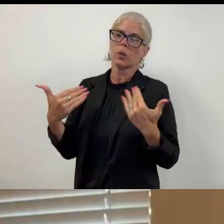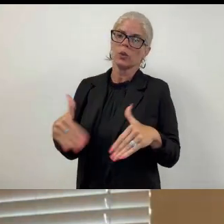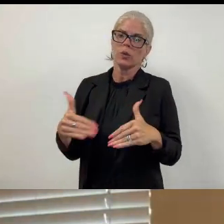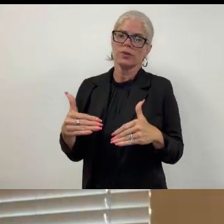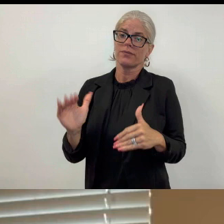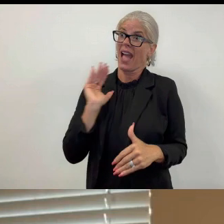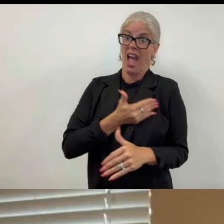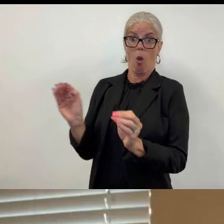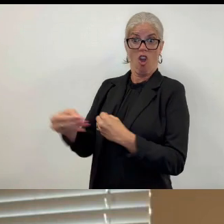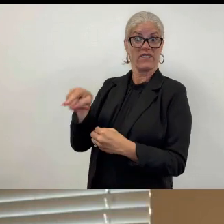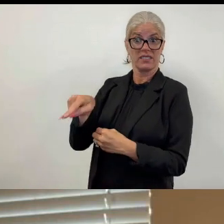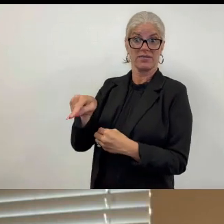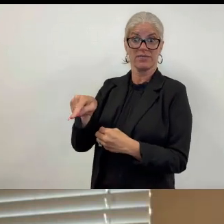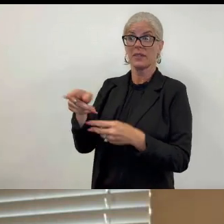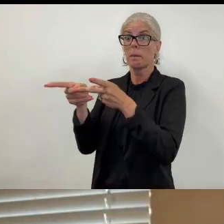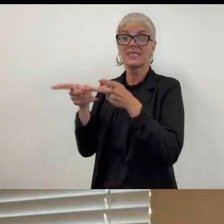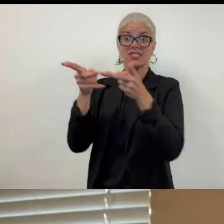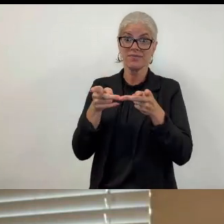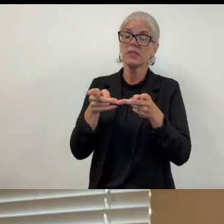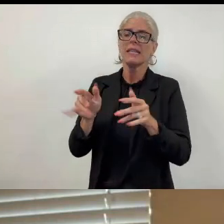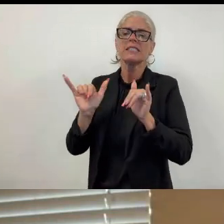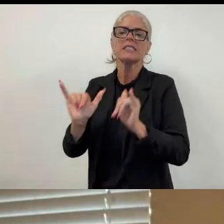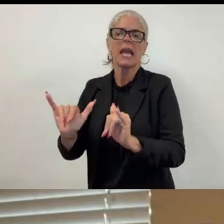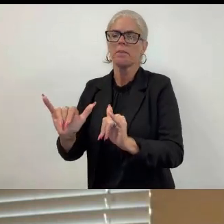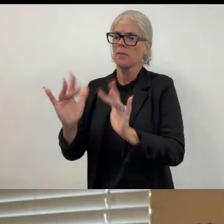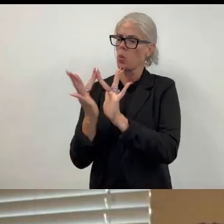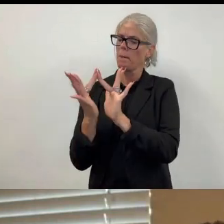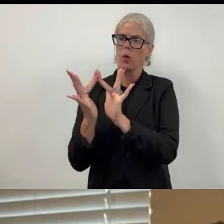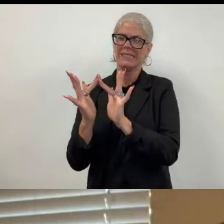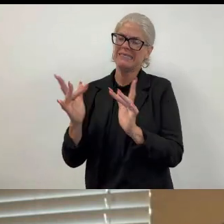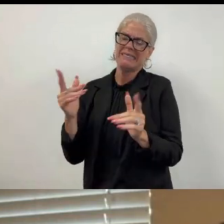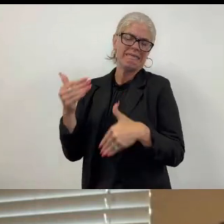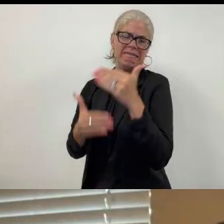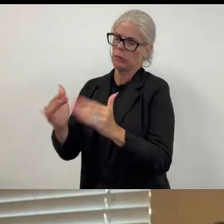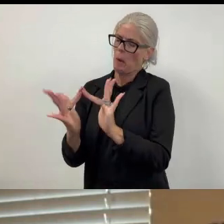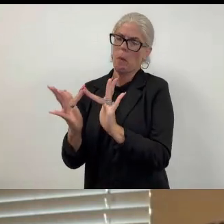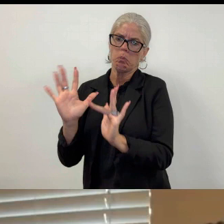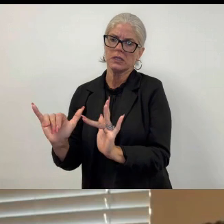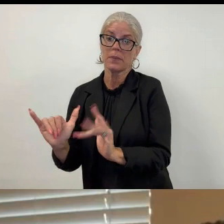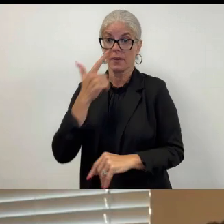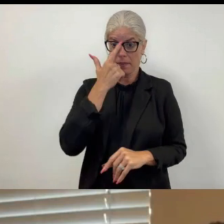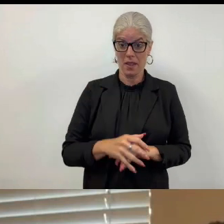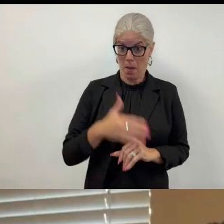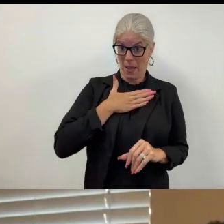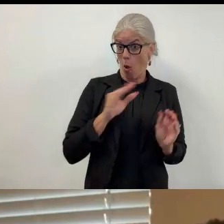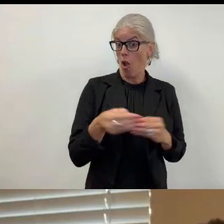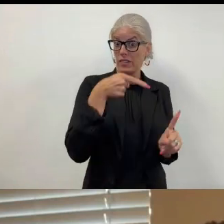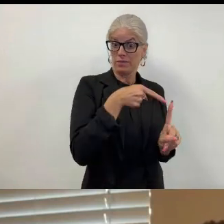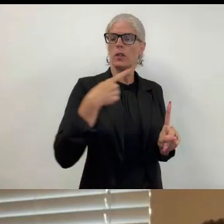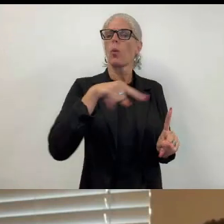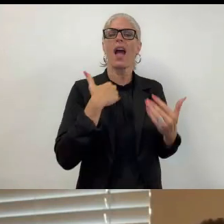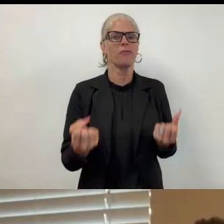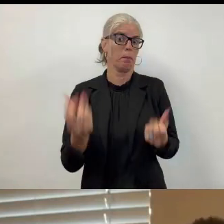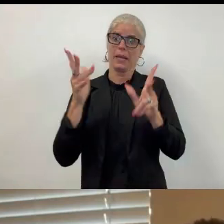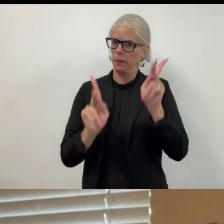the posture for our office has been as remote as possible. And our specific office within